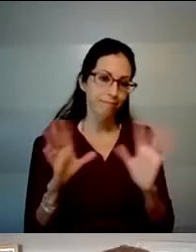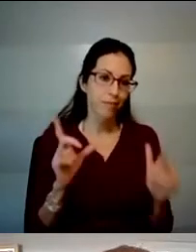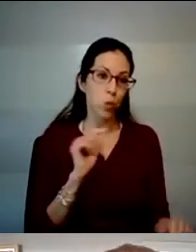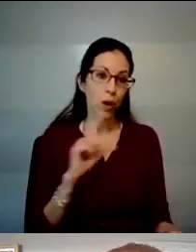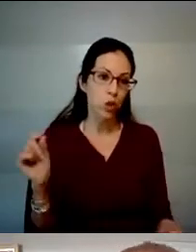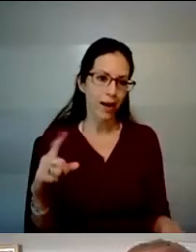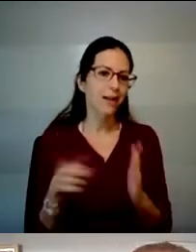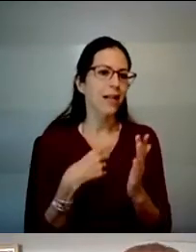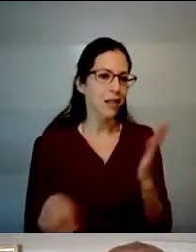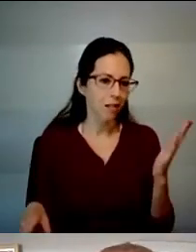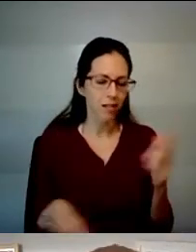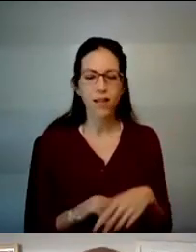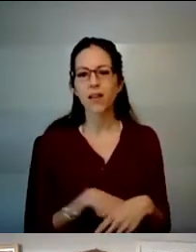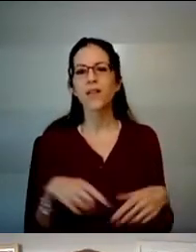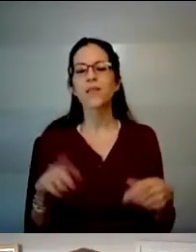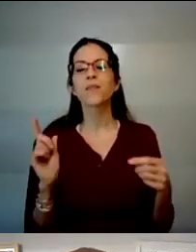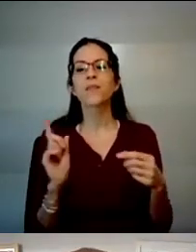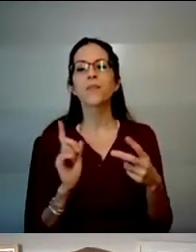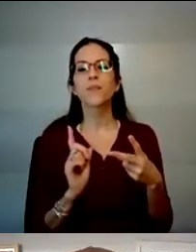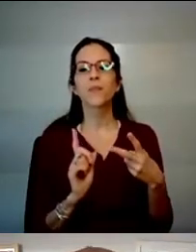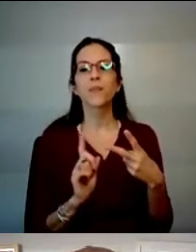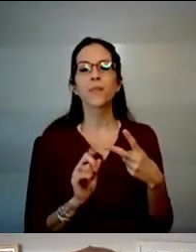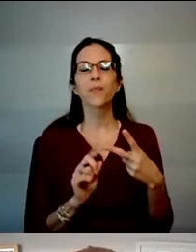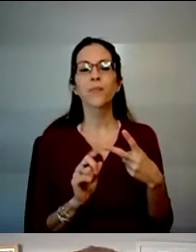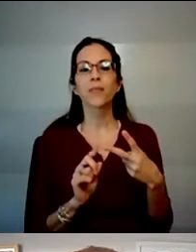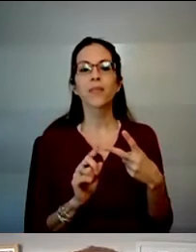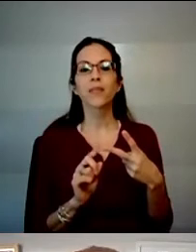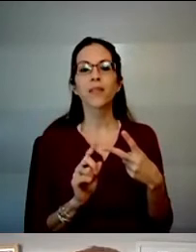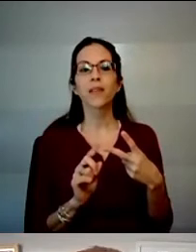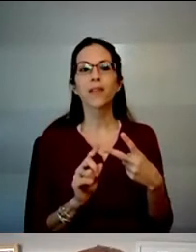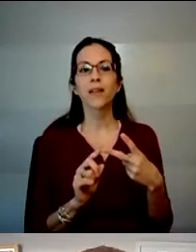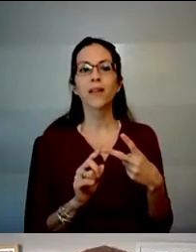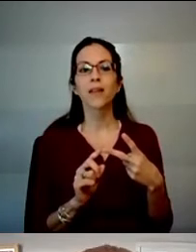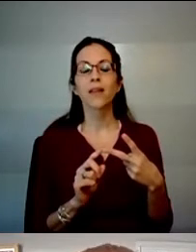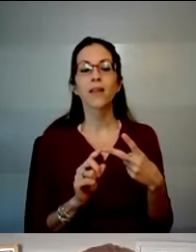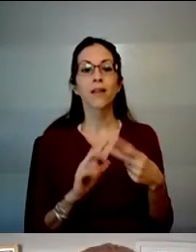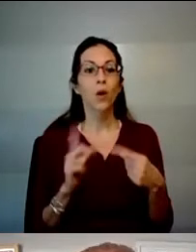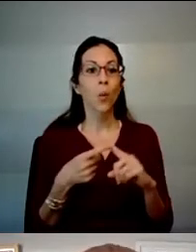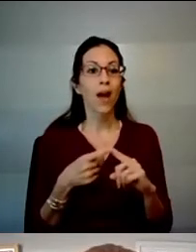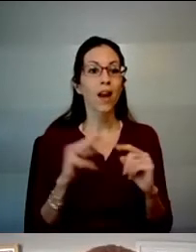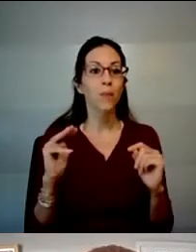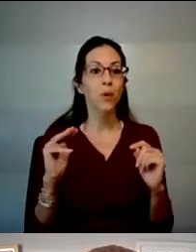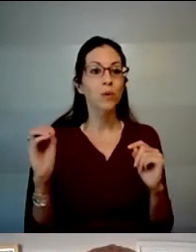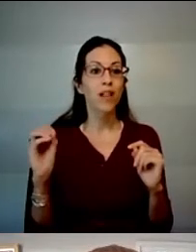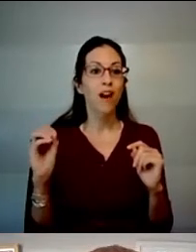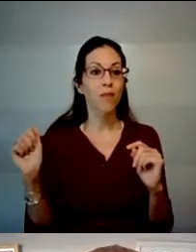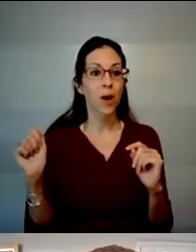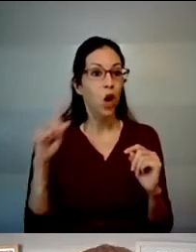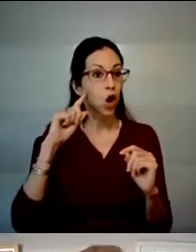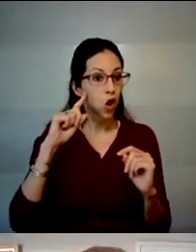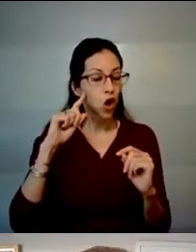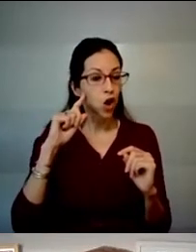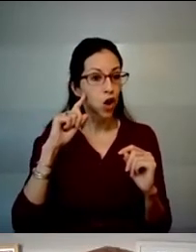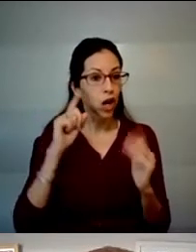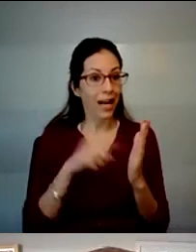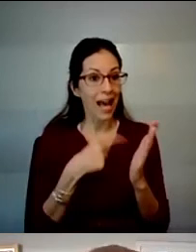2020 event. And, you know, when Mutual America heard about that, they immediately said, well,